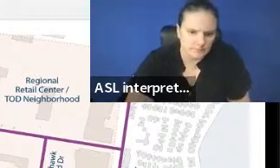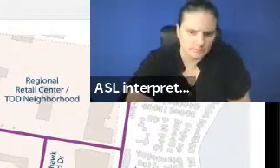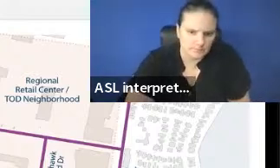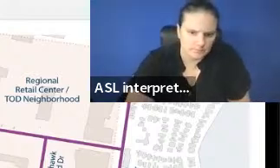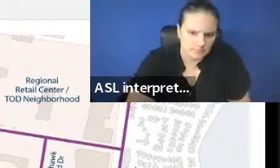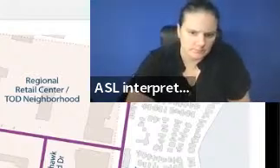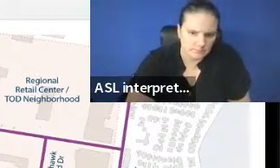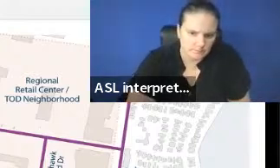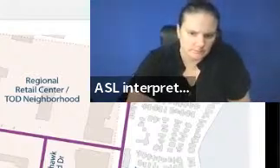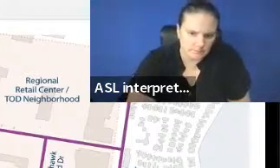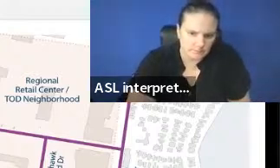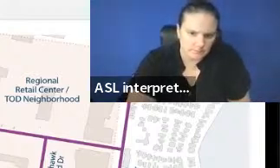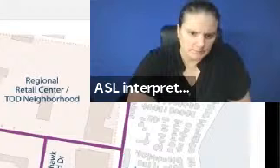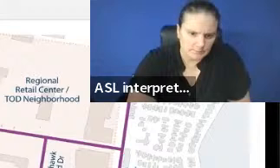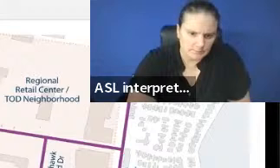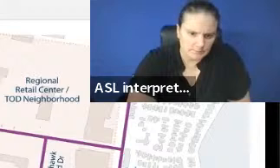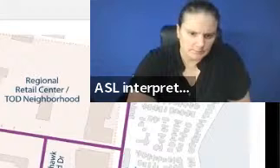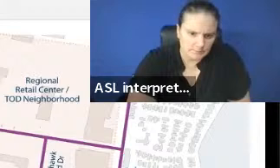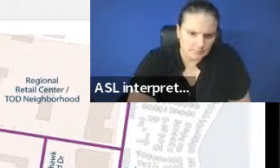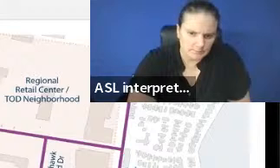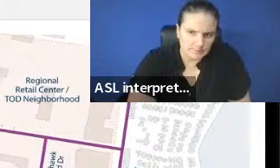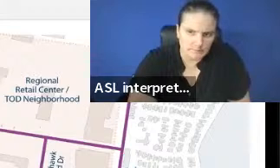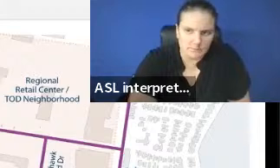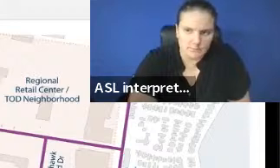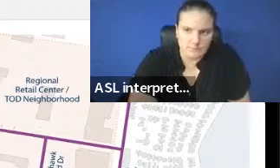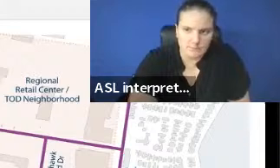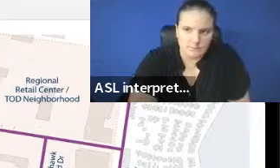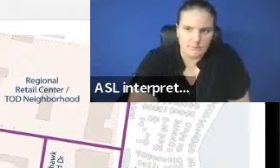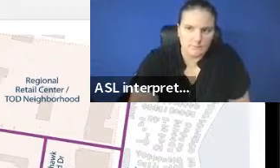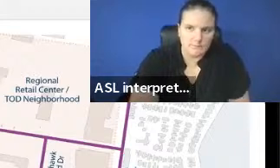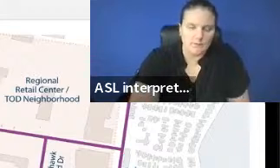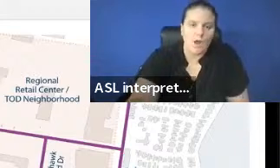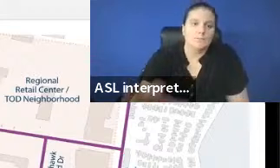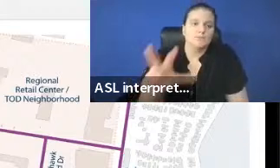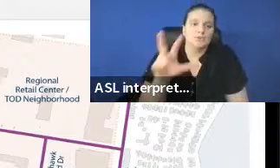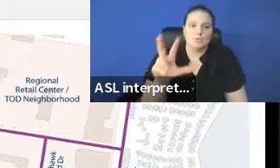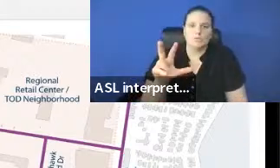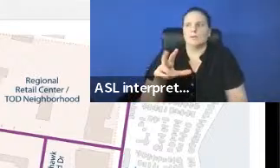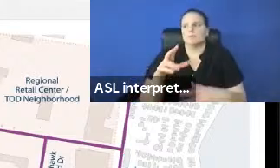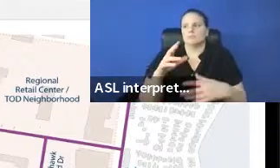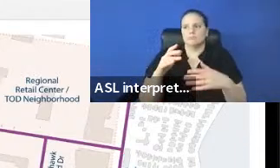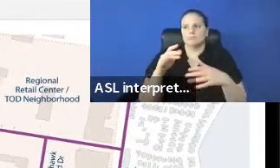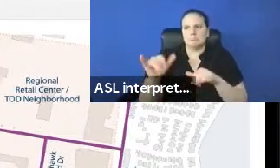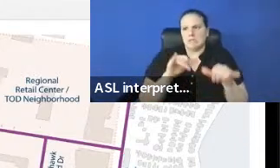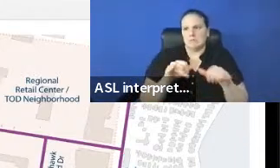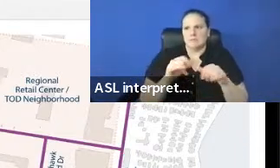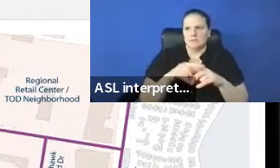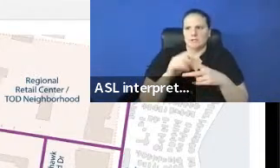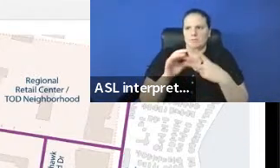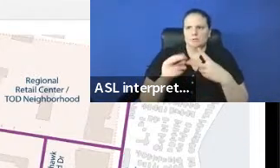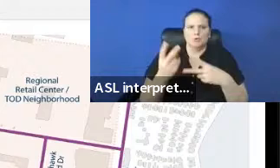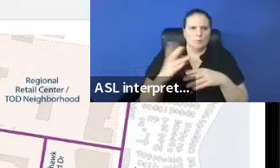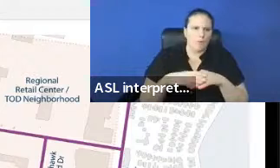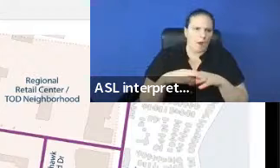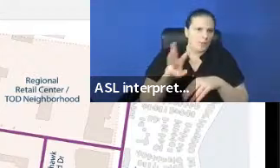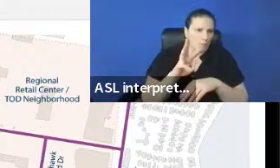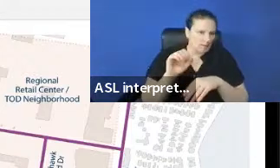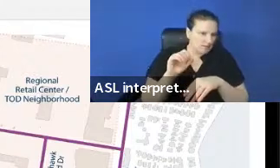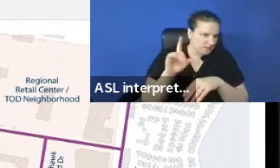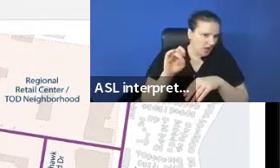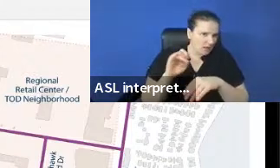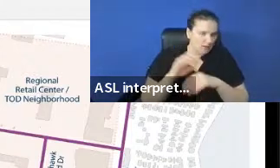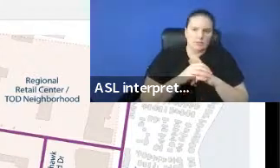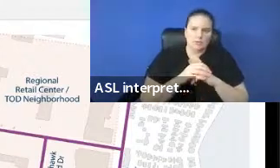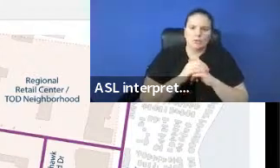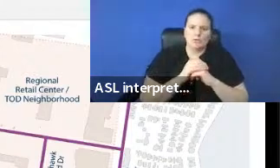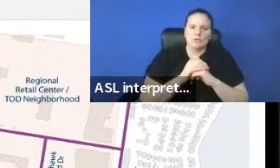Option 3 generally does the same thing as option 2, but it does it on the west side. So again, there's you can see